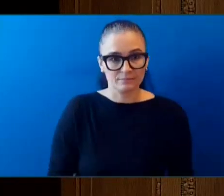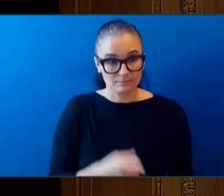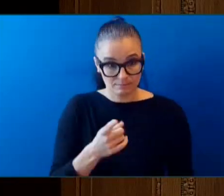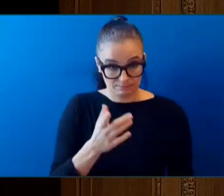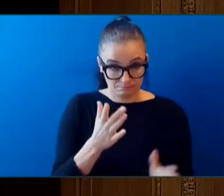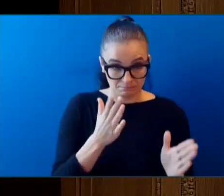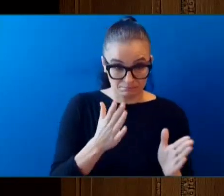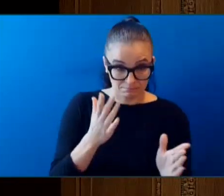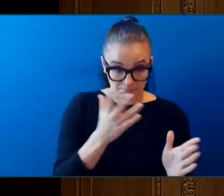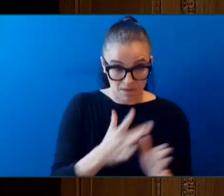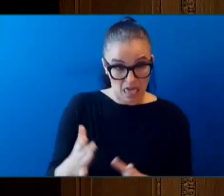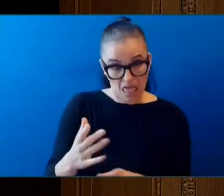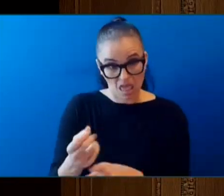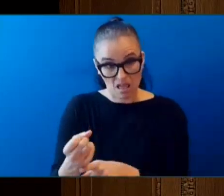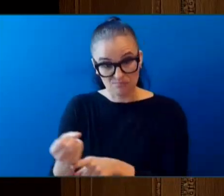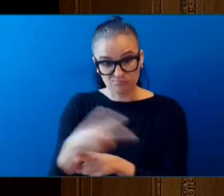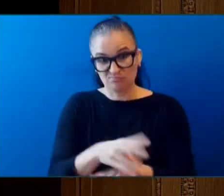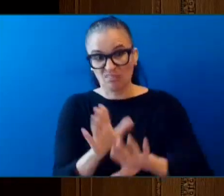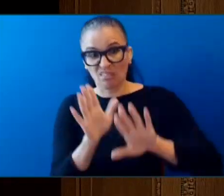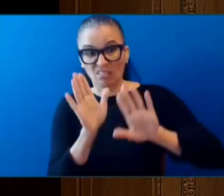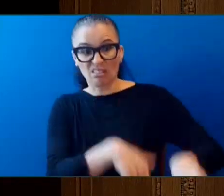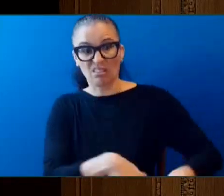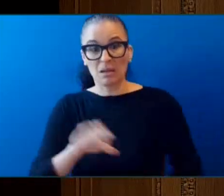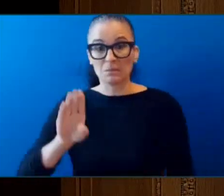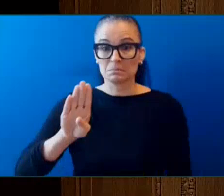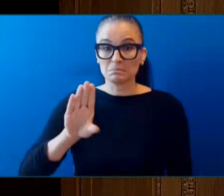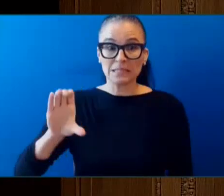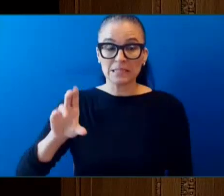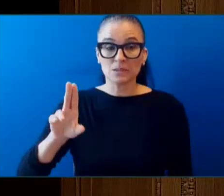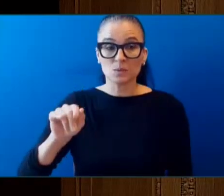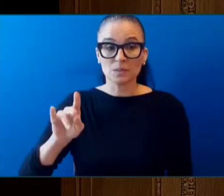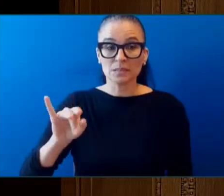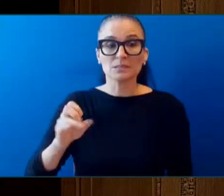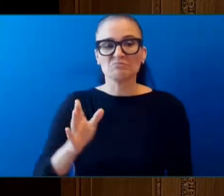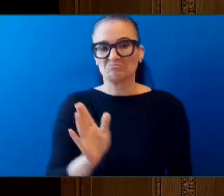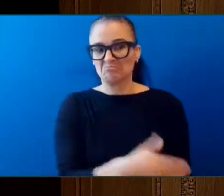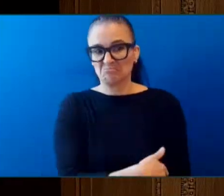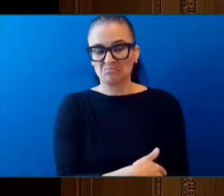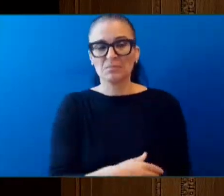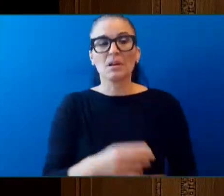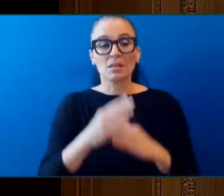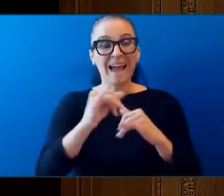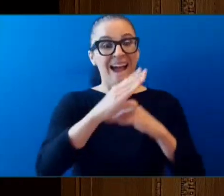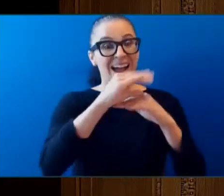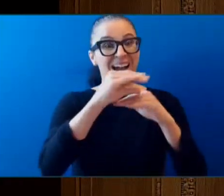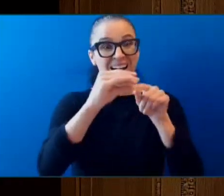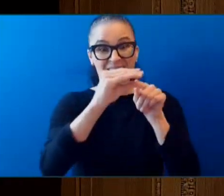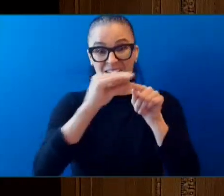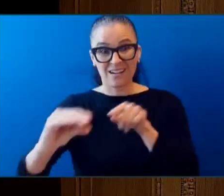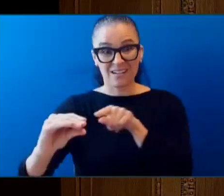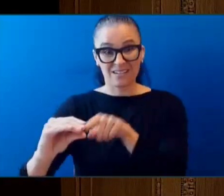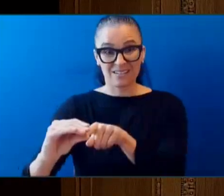use BC Hydro to funnel funds into his politicized task force?